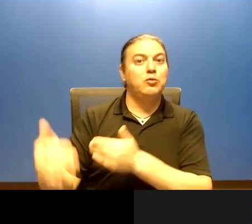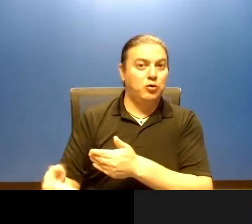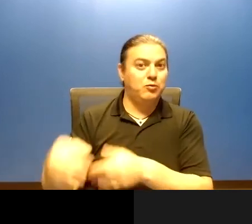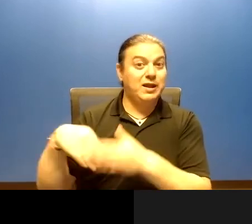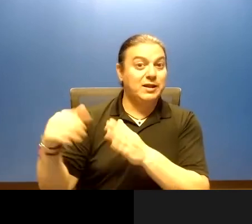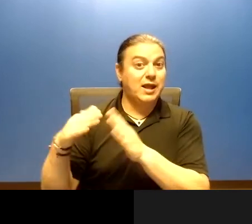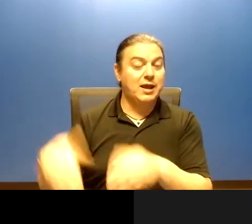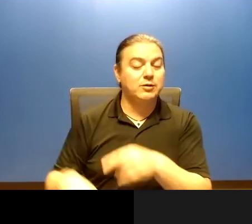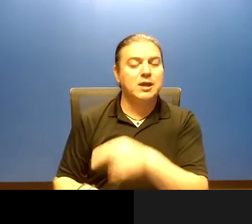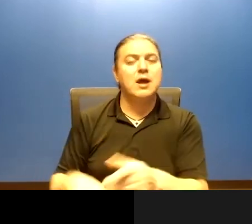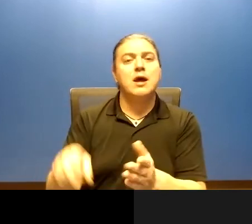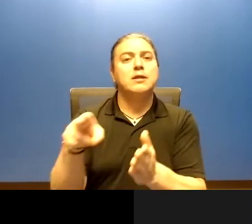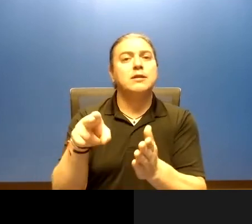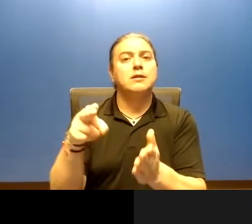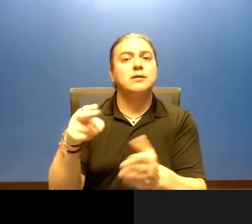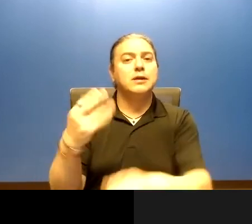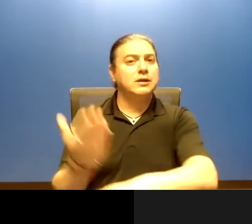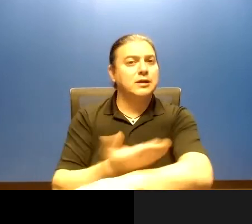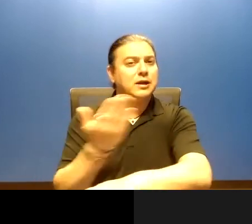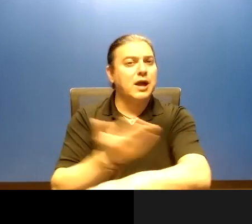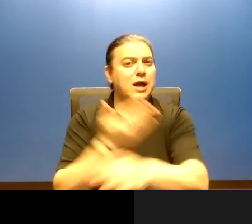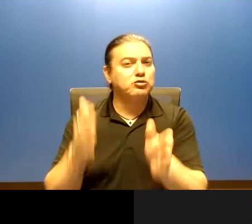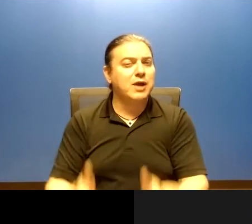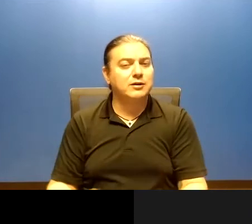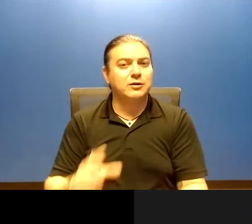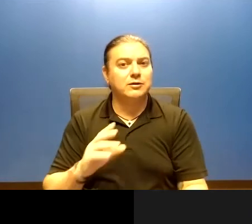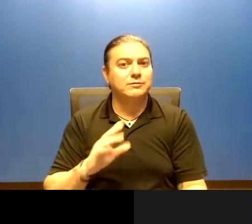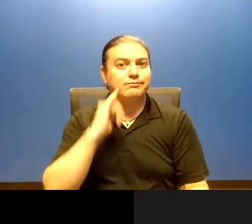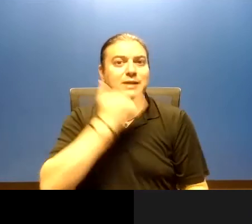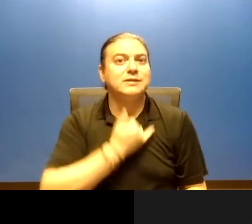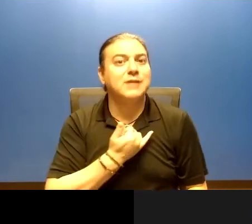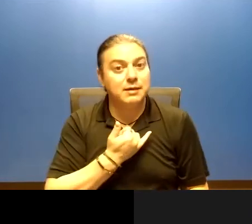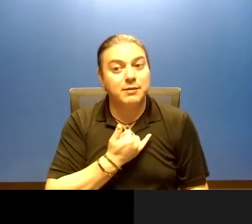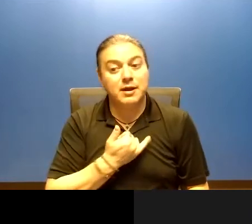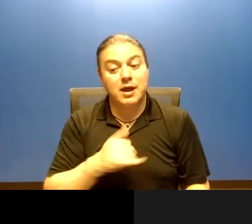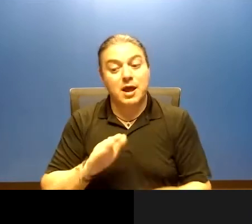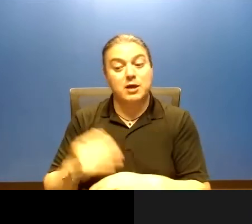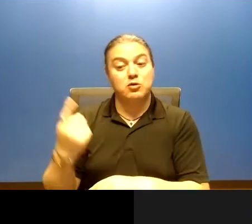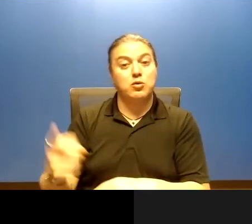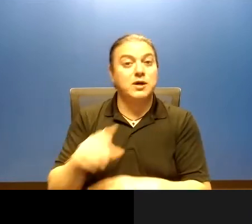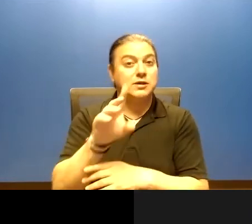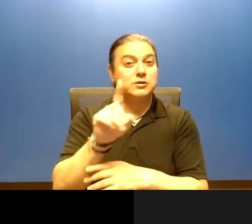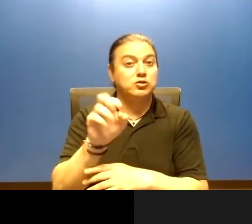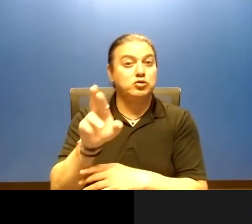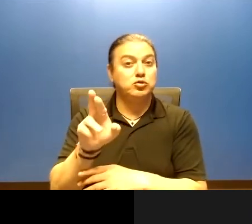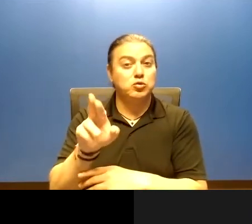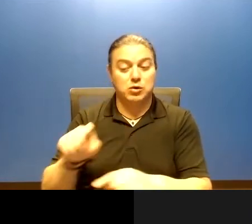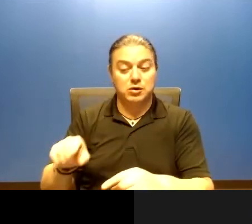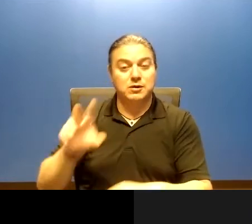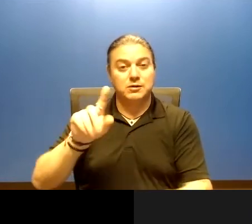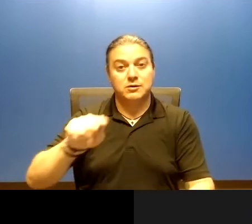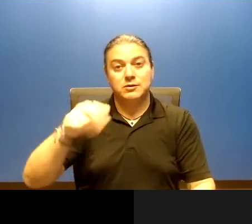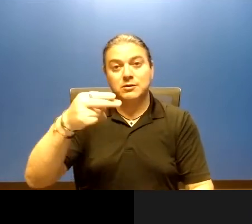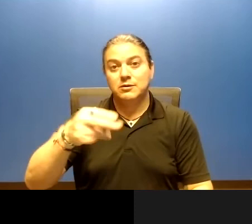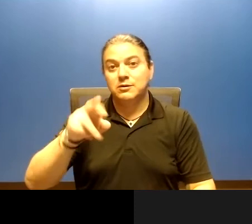up on one of the door thresholds, and that 1-inch threshold was